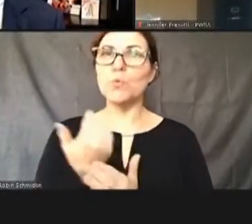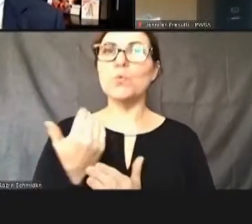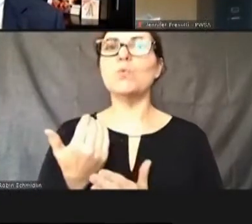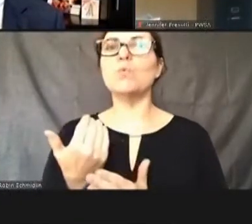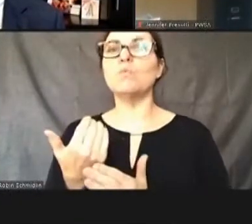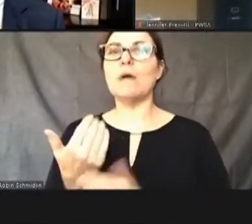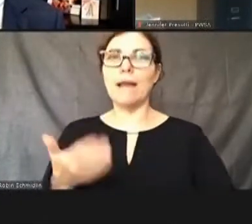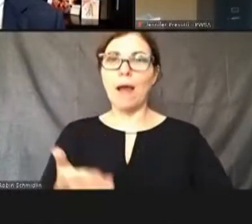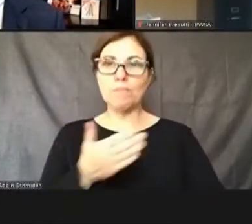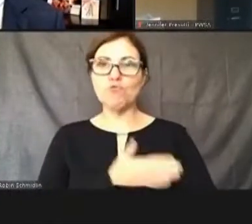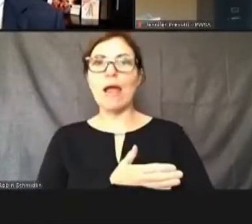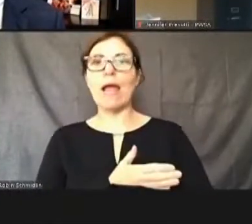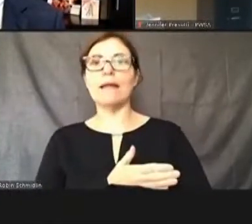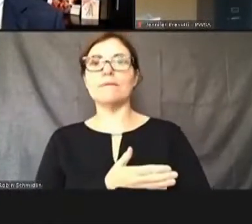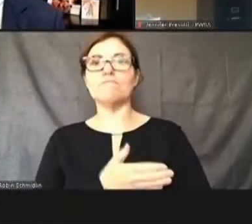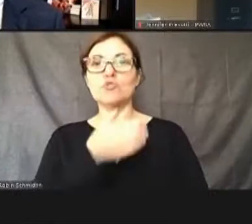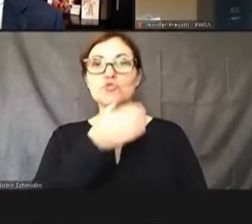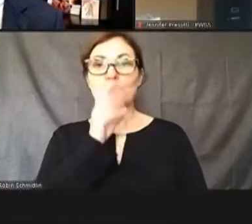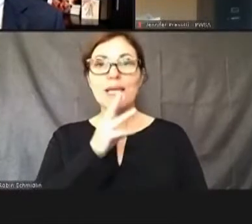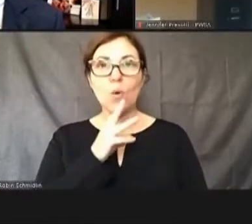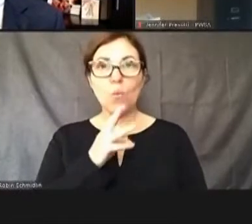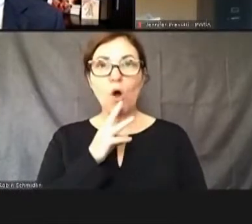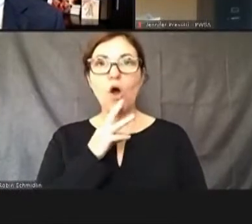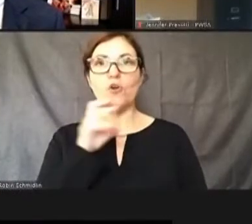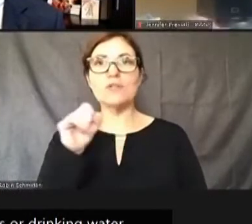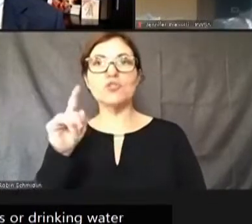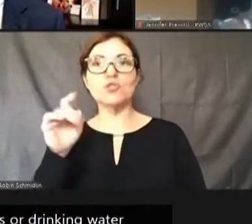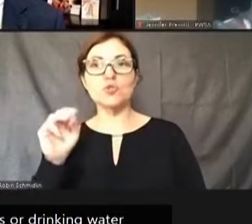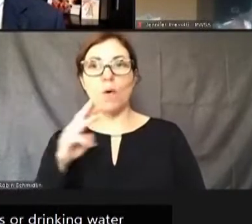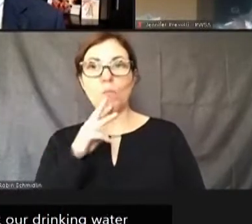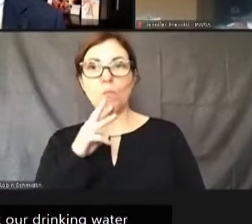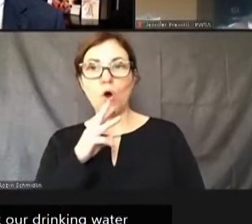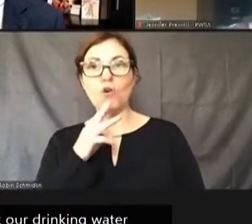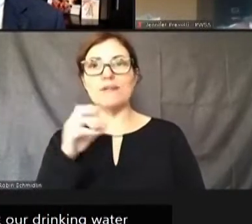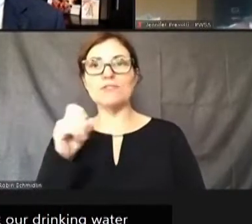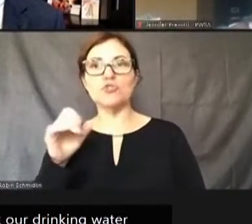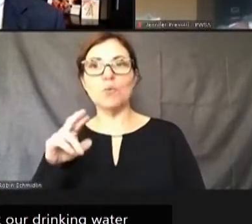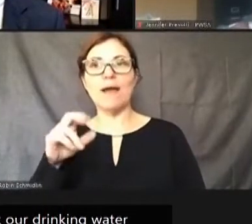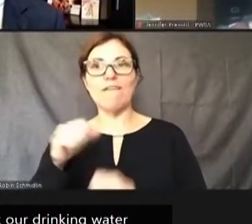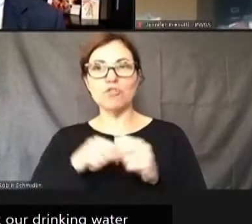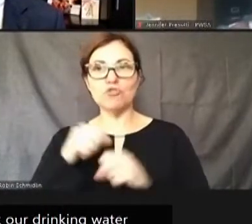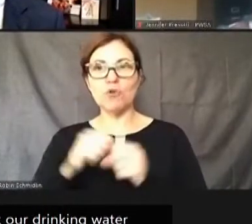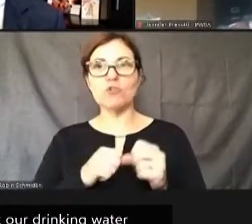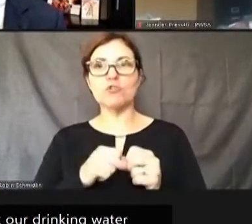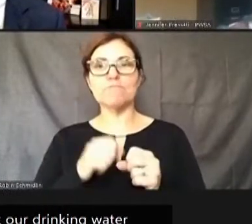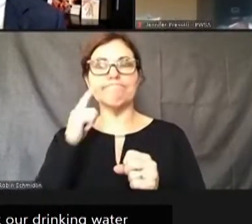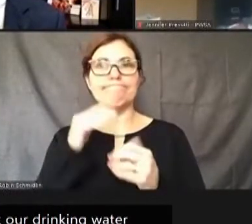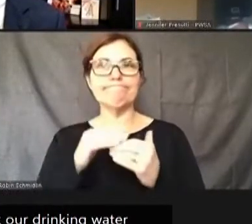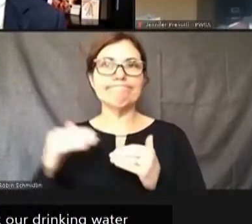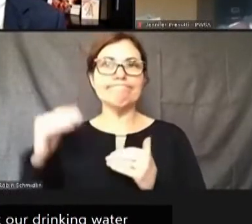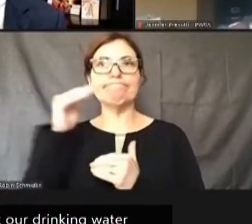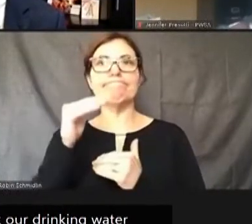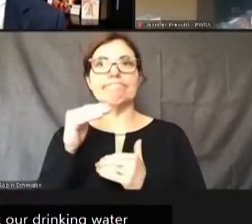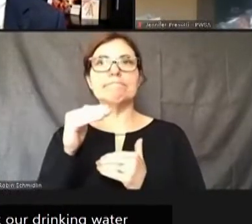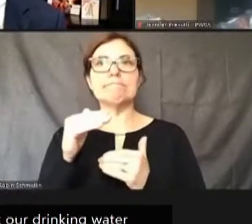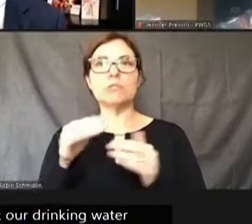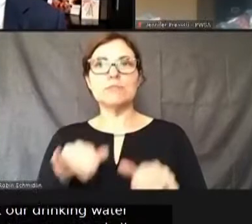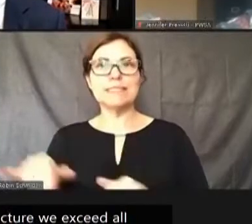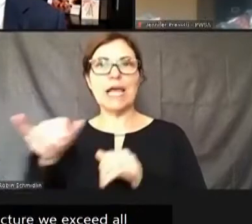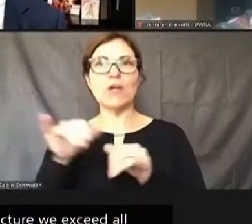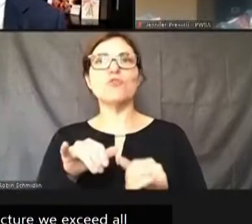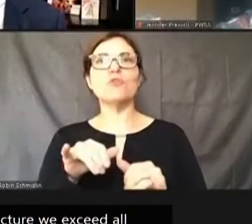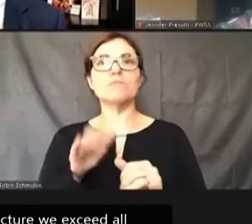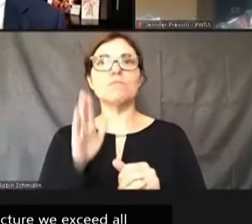water, and sewer infrastructure to exceed all compliance standards, to prioritize public health and replace all